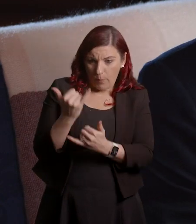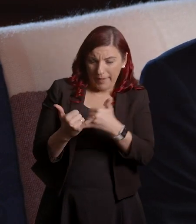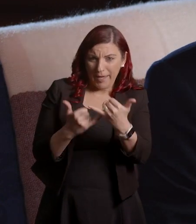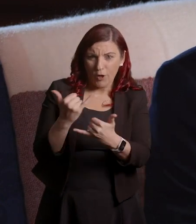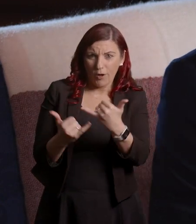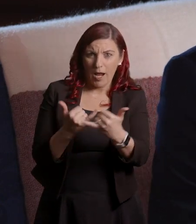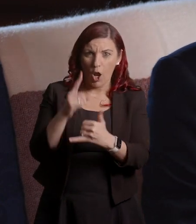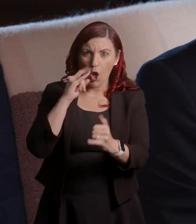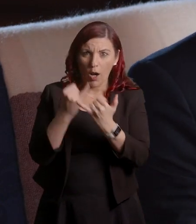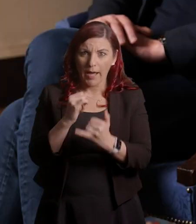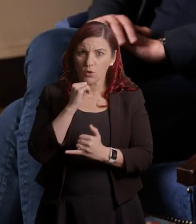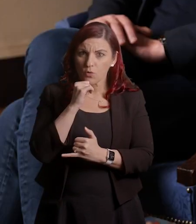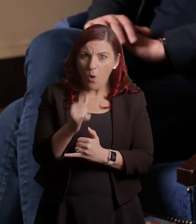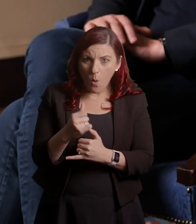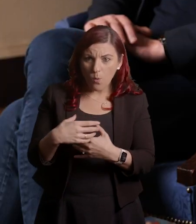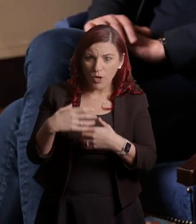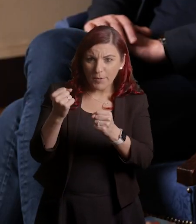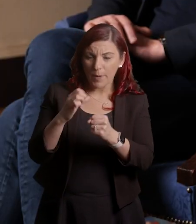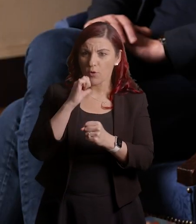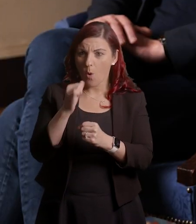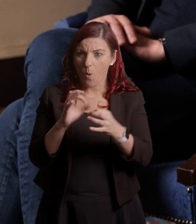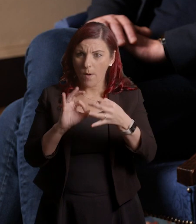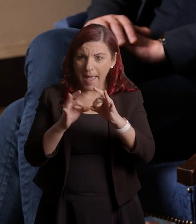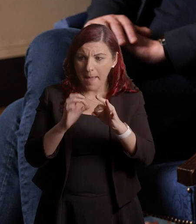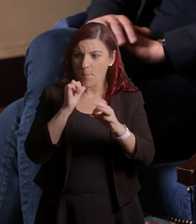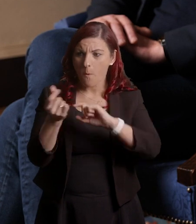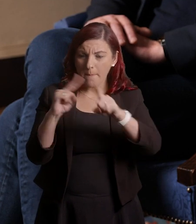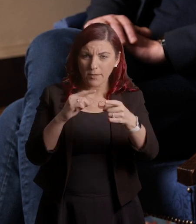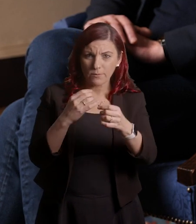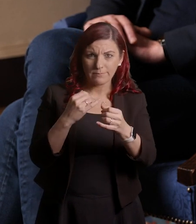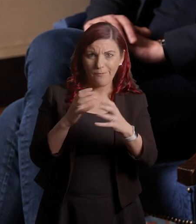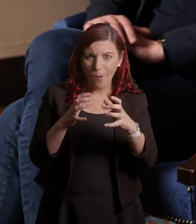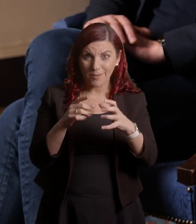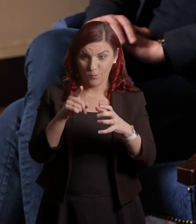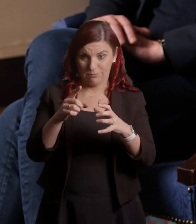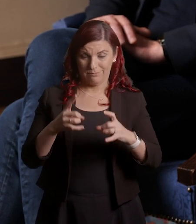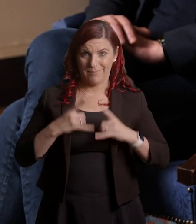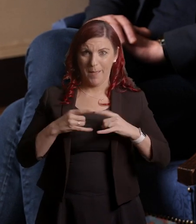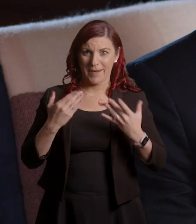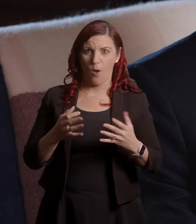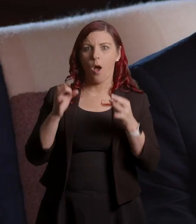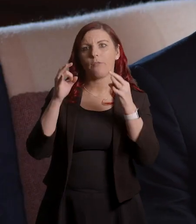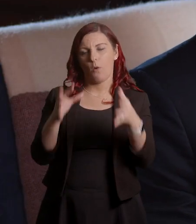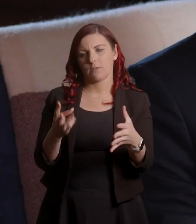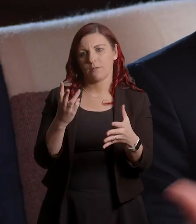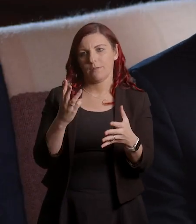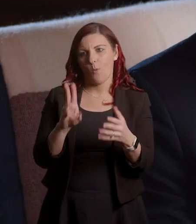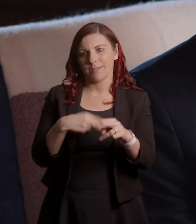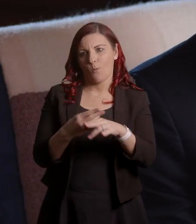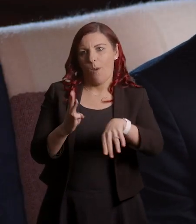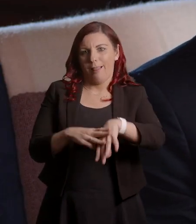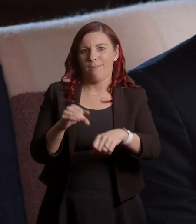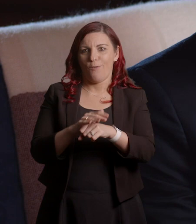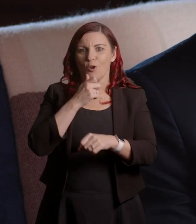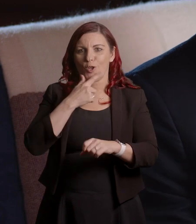year this year, it looked like there was going to be no championship at all, no return to football at all. How happy are you? Obviously, it's worked out very well for